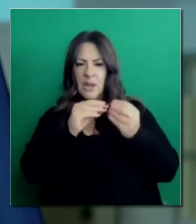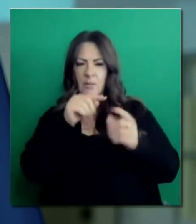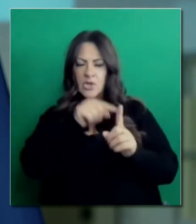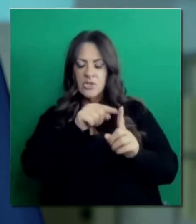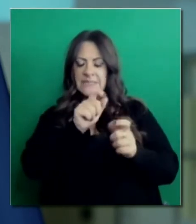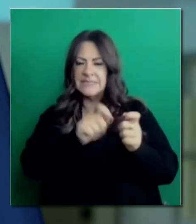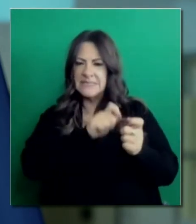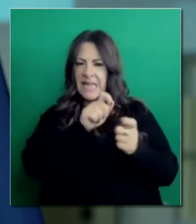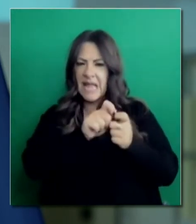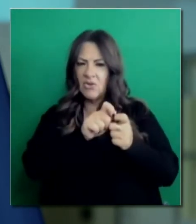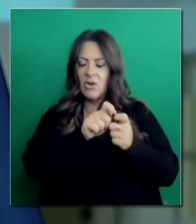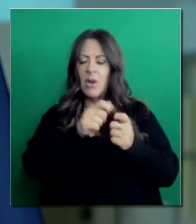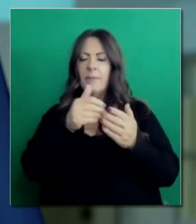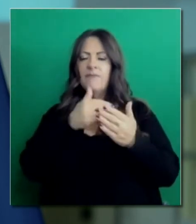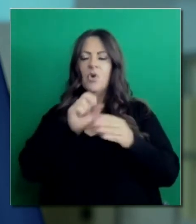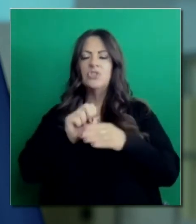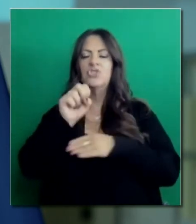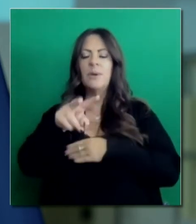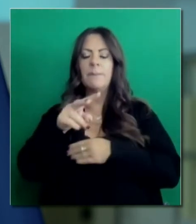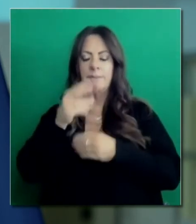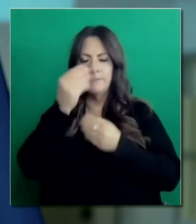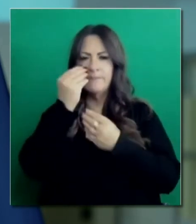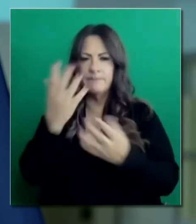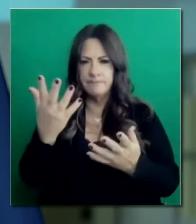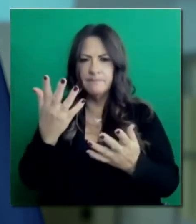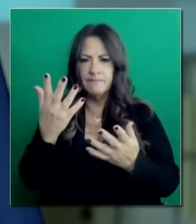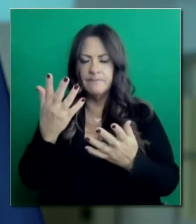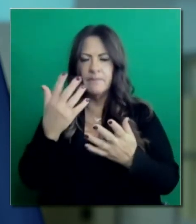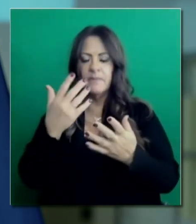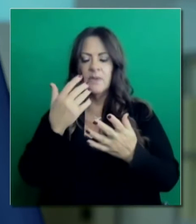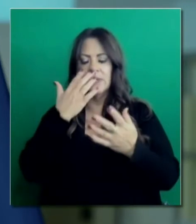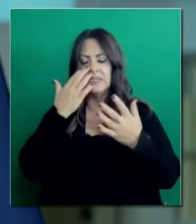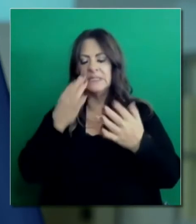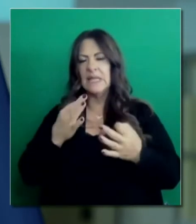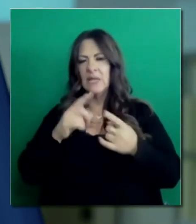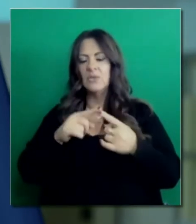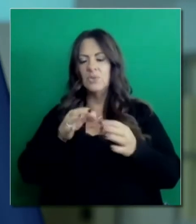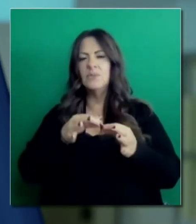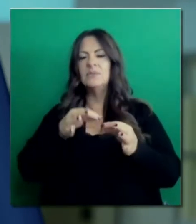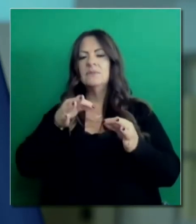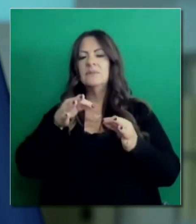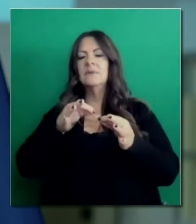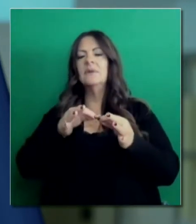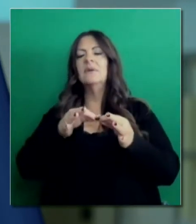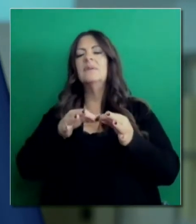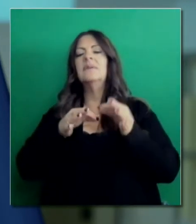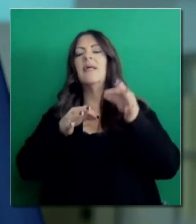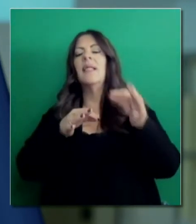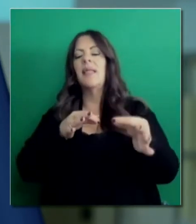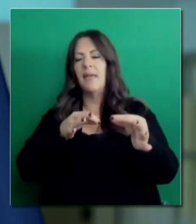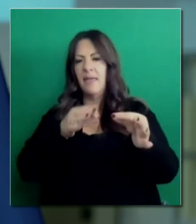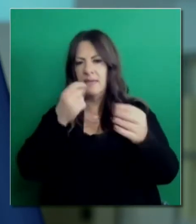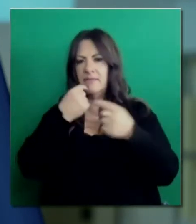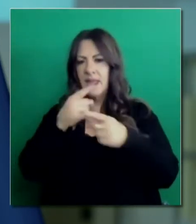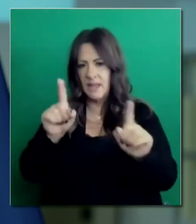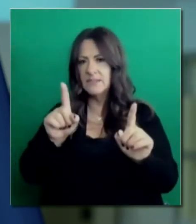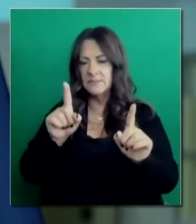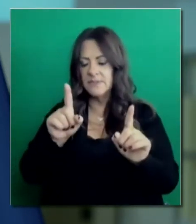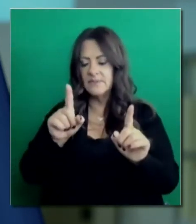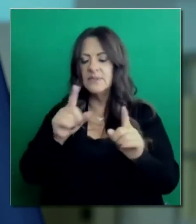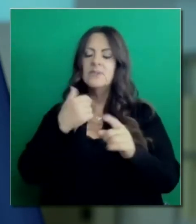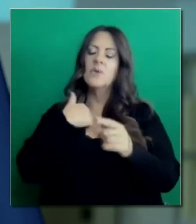assurance. So we did a lot of comprehensive outreach, and we're just pleased to now move in this direction. I hope folks that